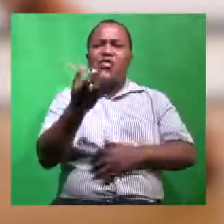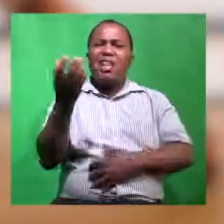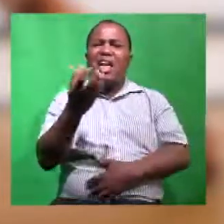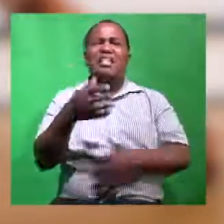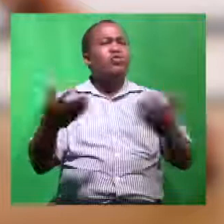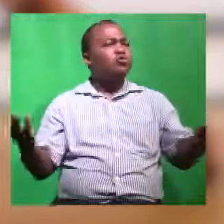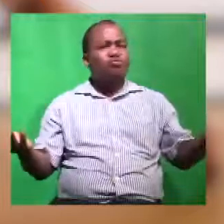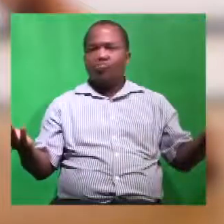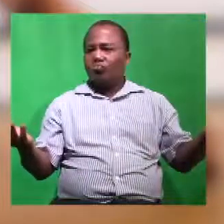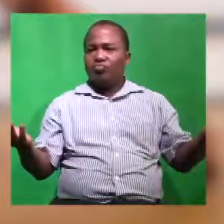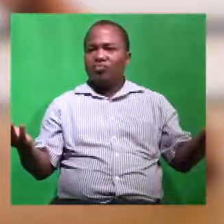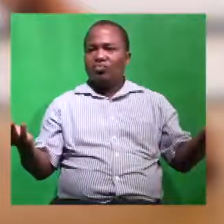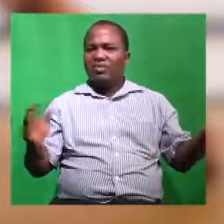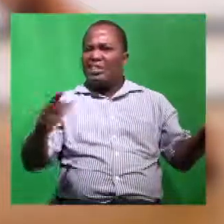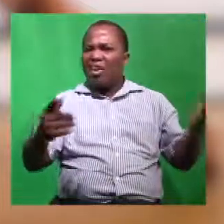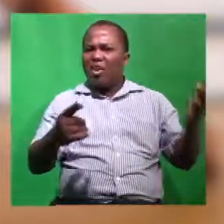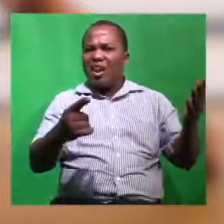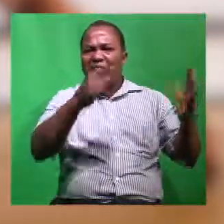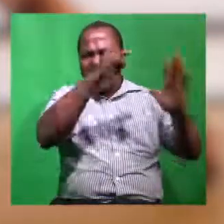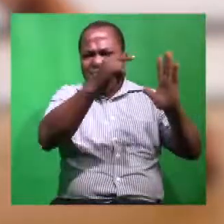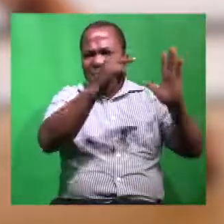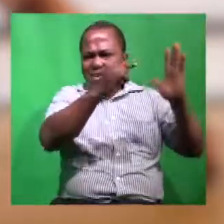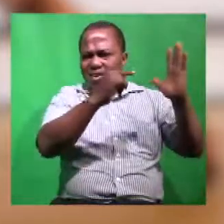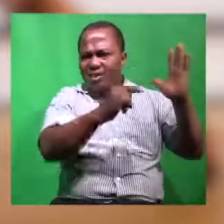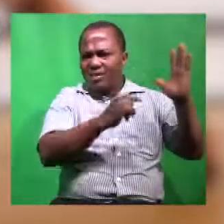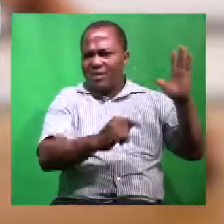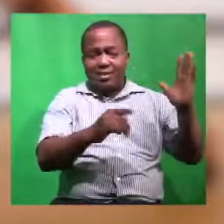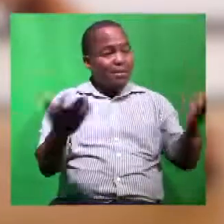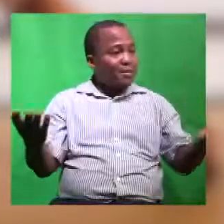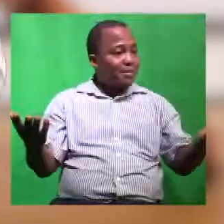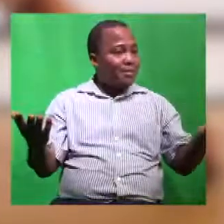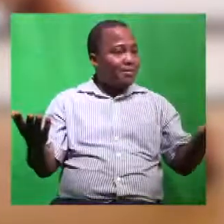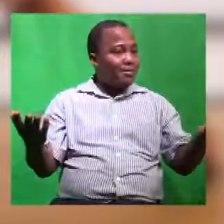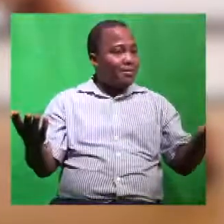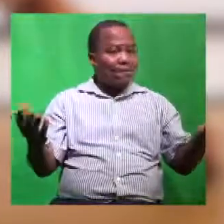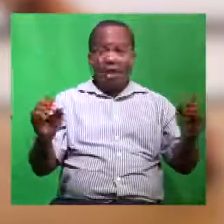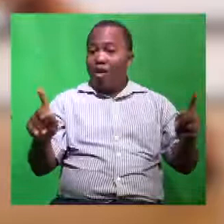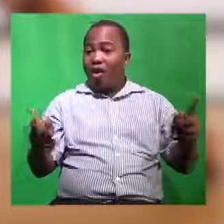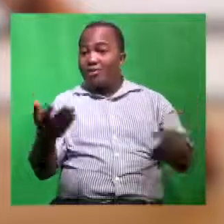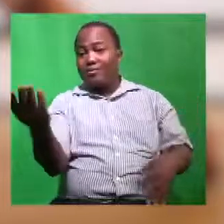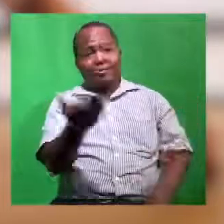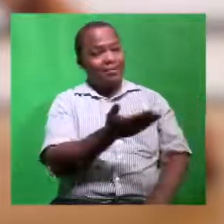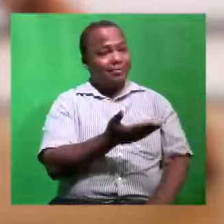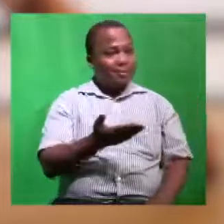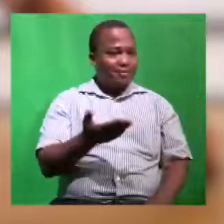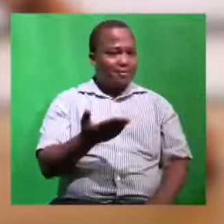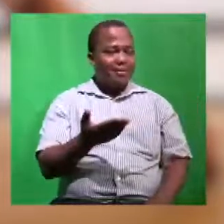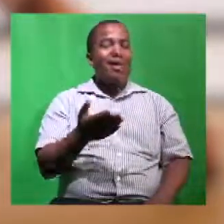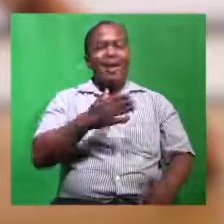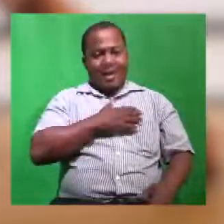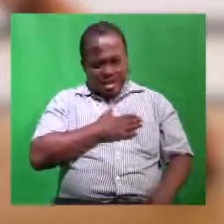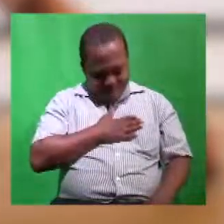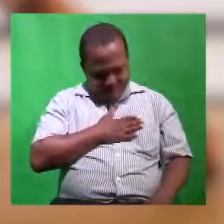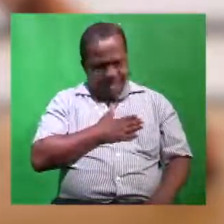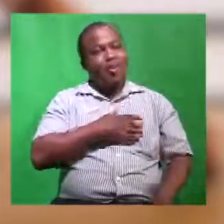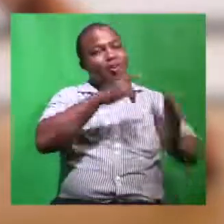pose the question to you. Who can mention? Who can mention? Yes, yeah. Another way? Yeah. Thank you very